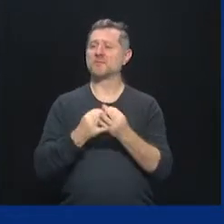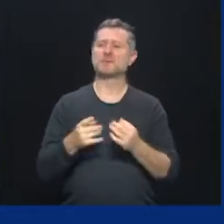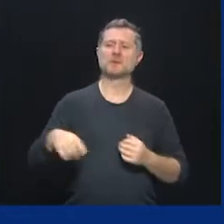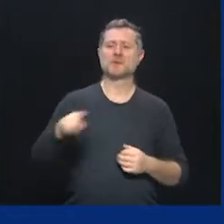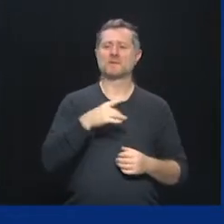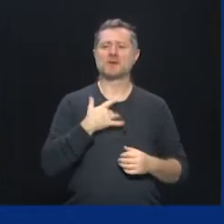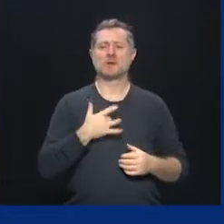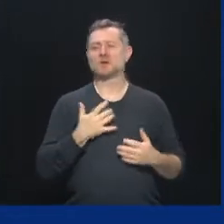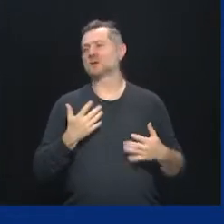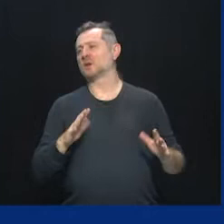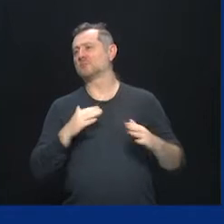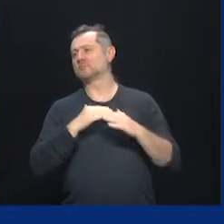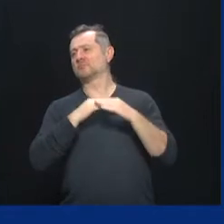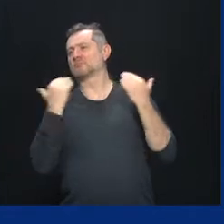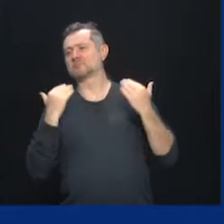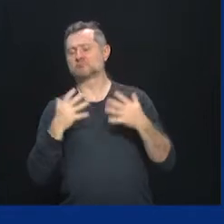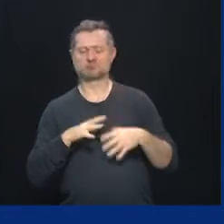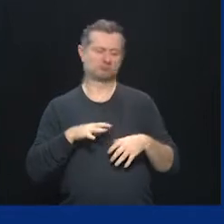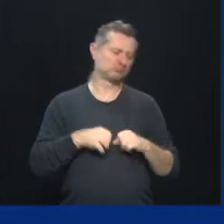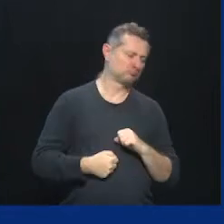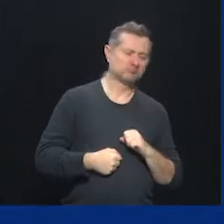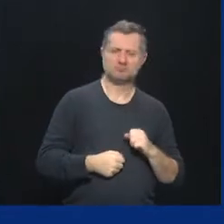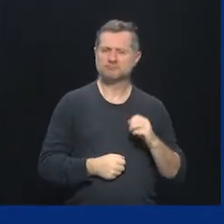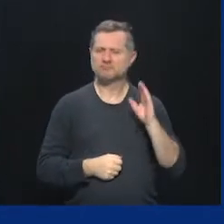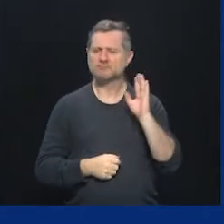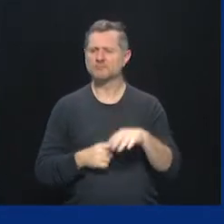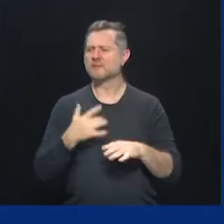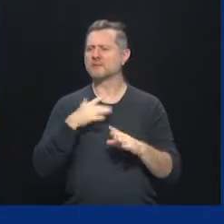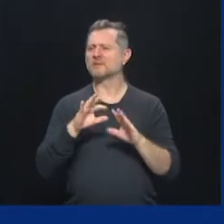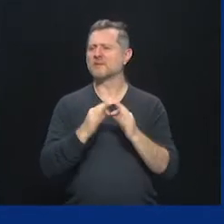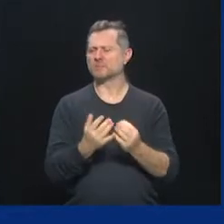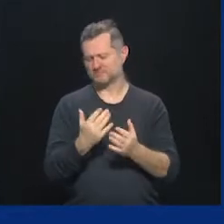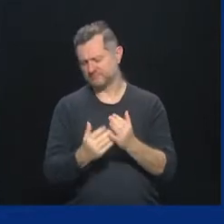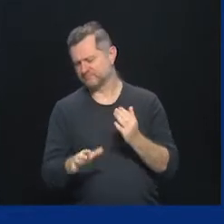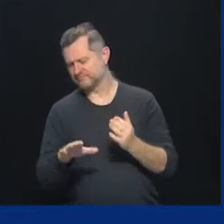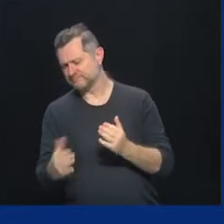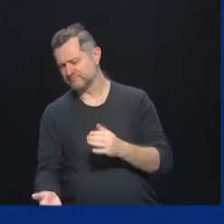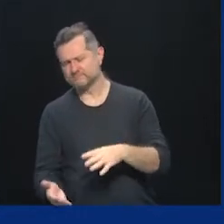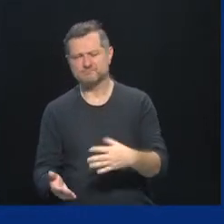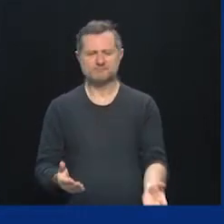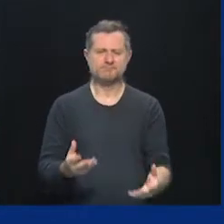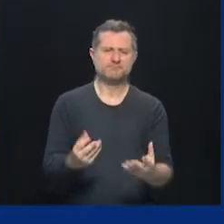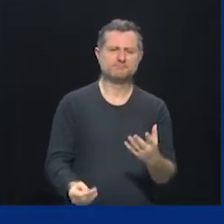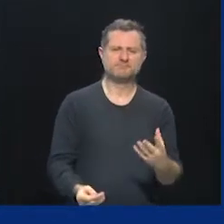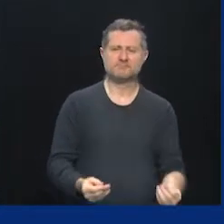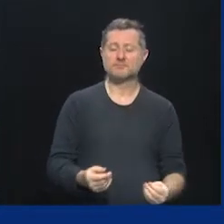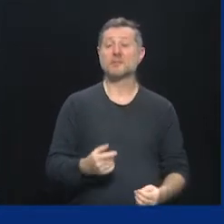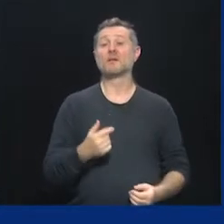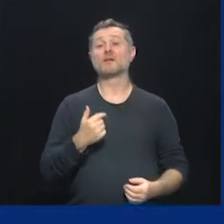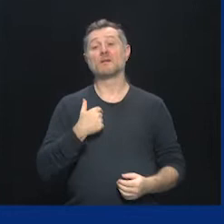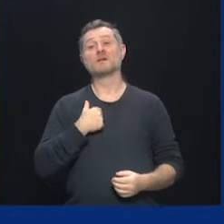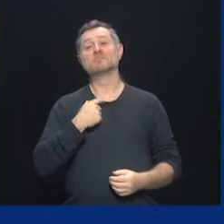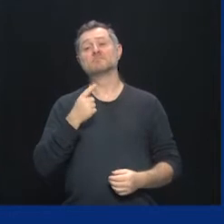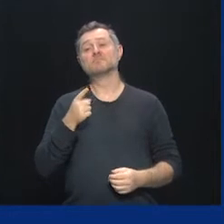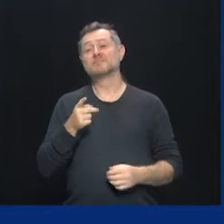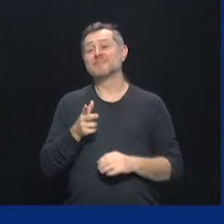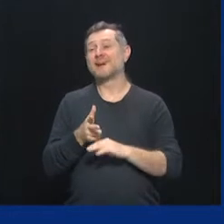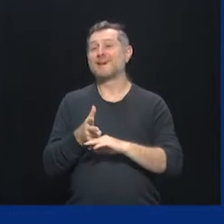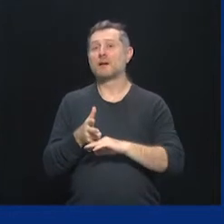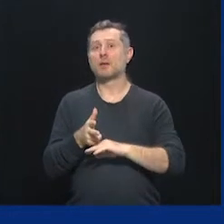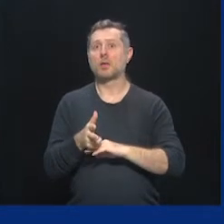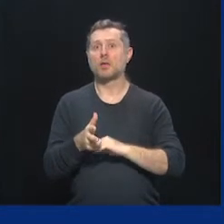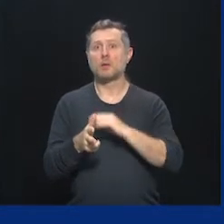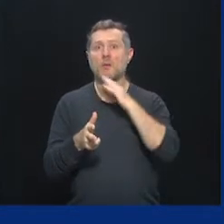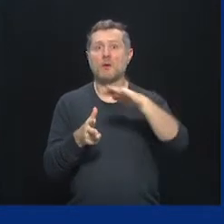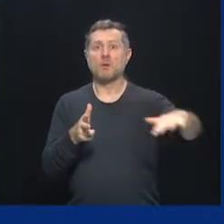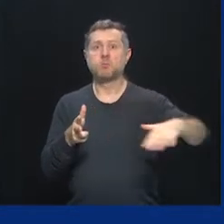together. Those who lost a loved one. Someone swept away in a car when they simply thought they were going to the store, going